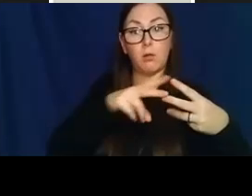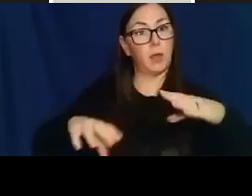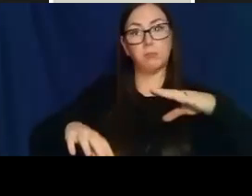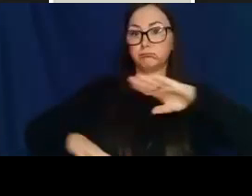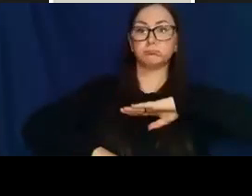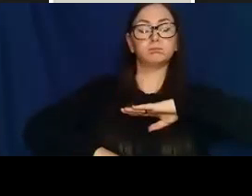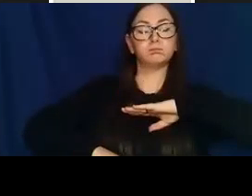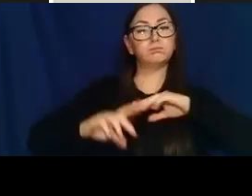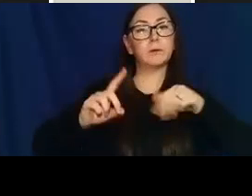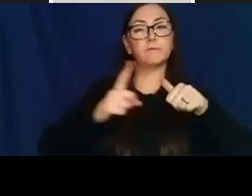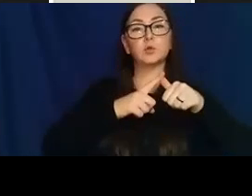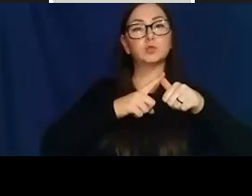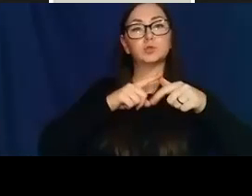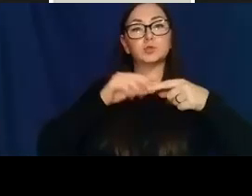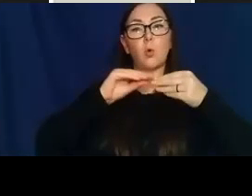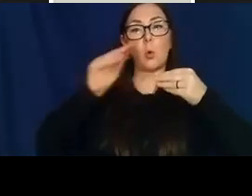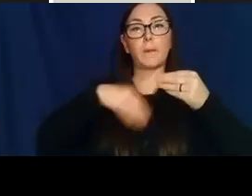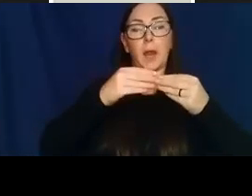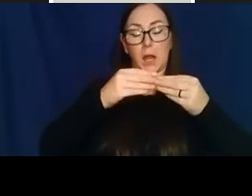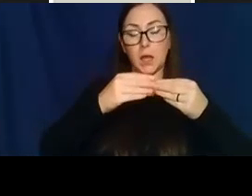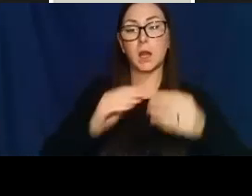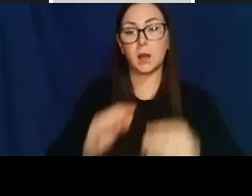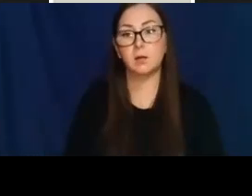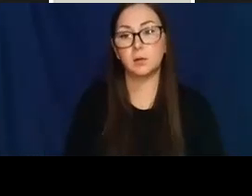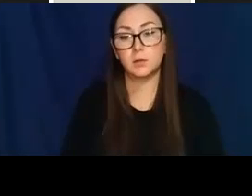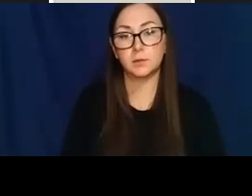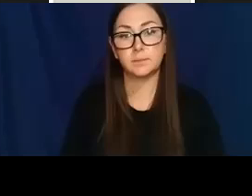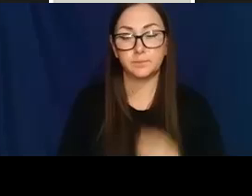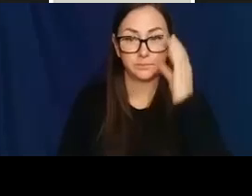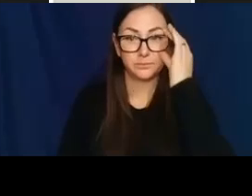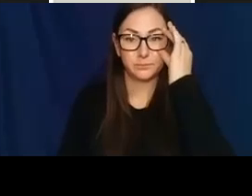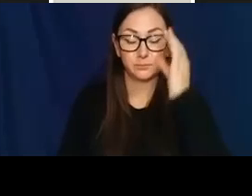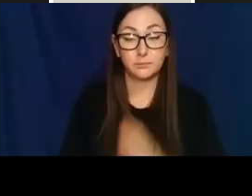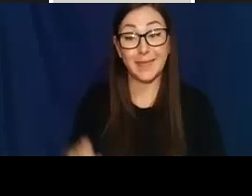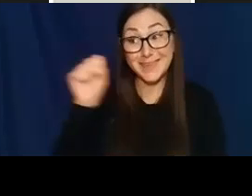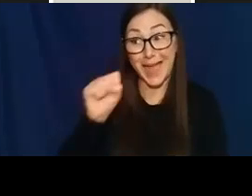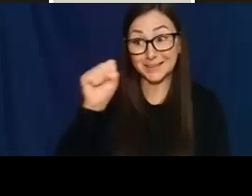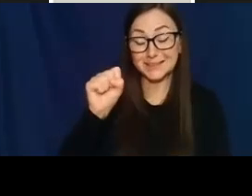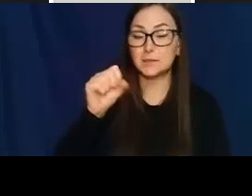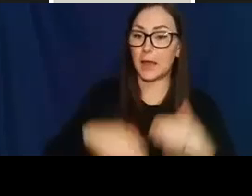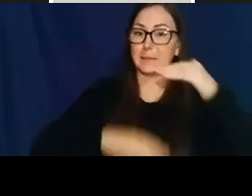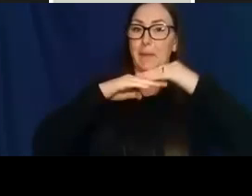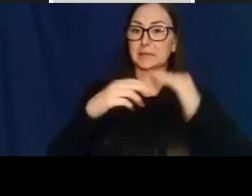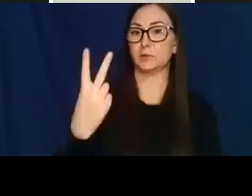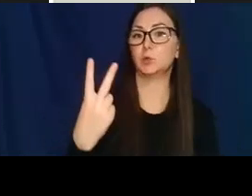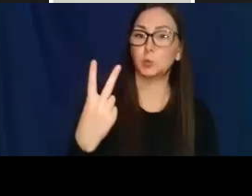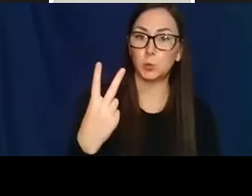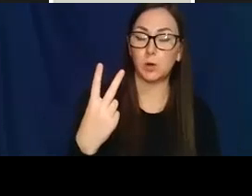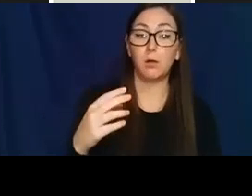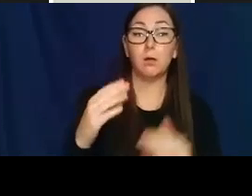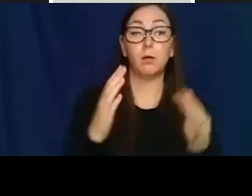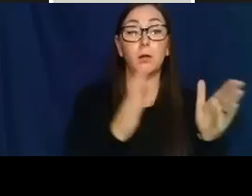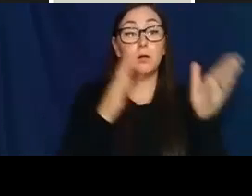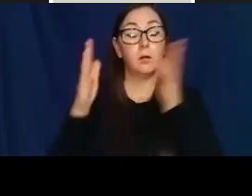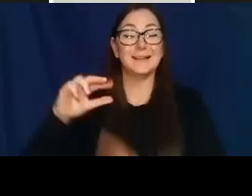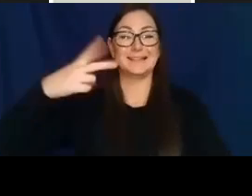s orbit can only handle 2 electrons. Okay. Now we move to the second energy level because the first energy